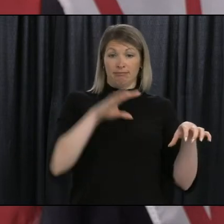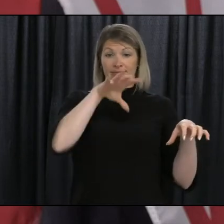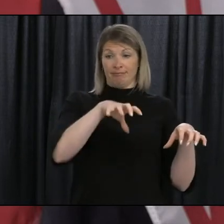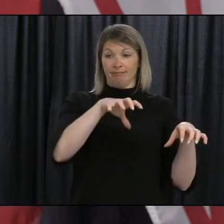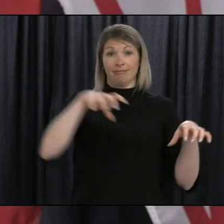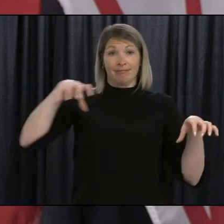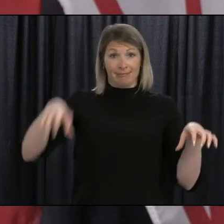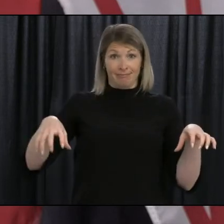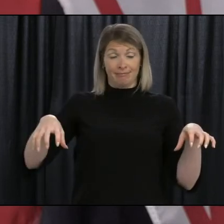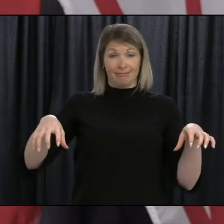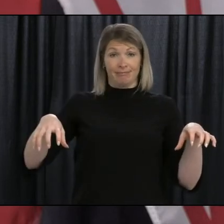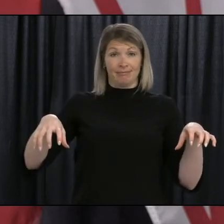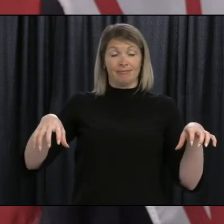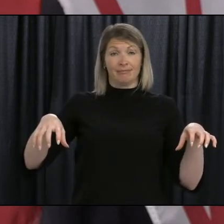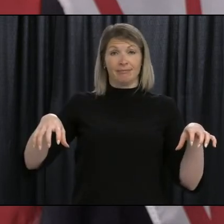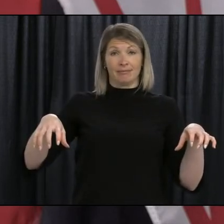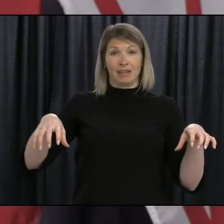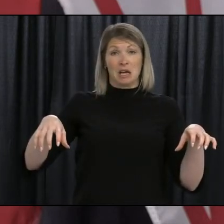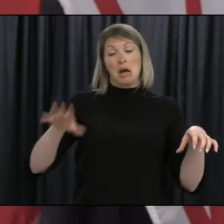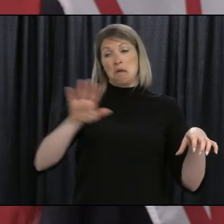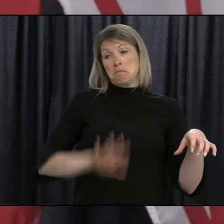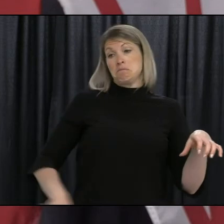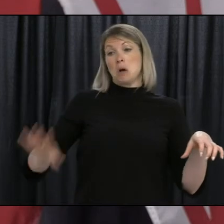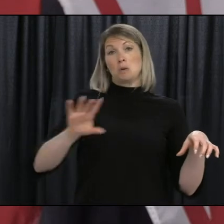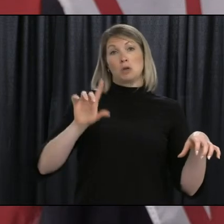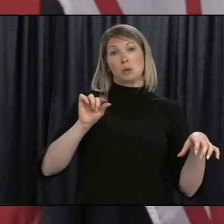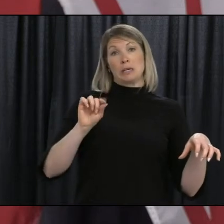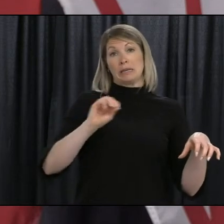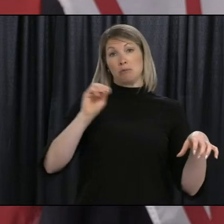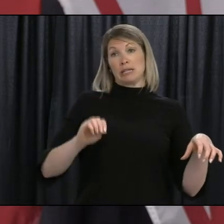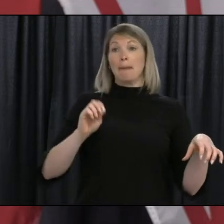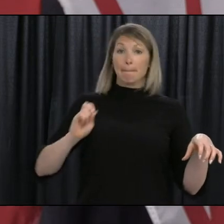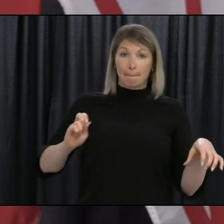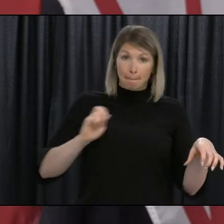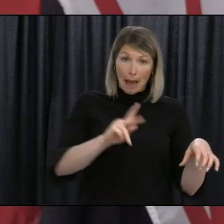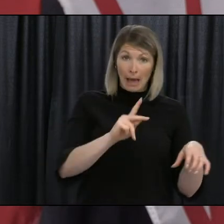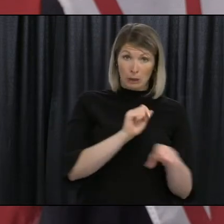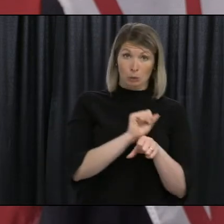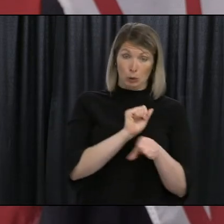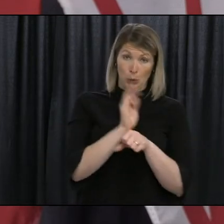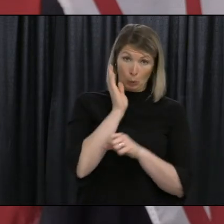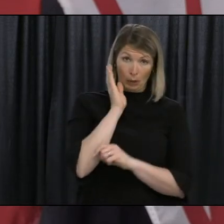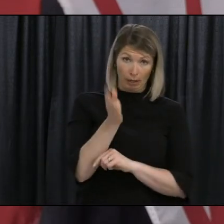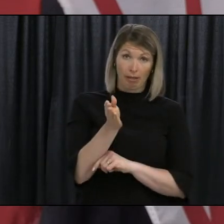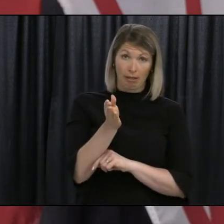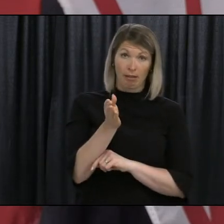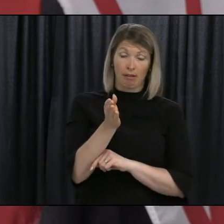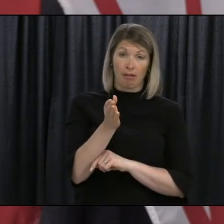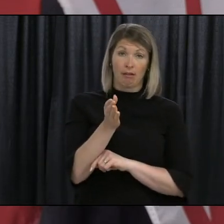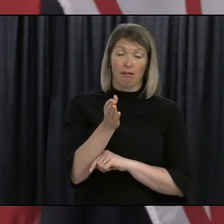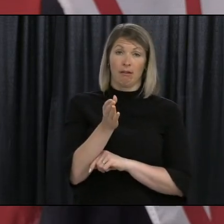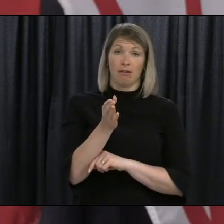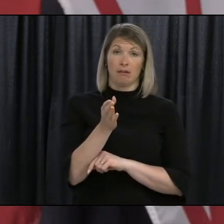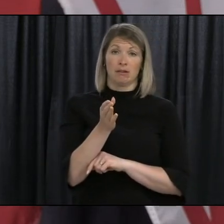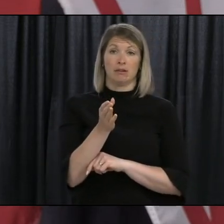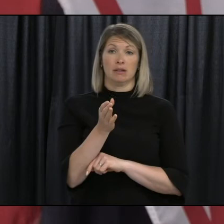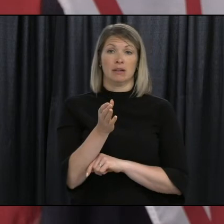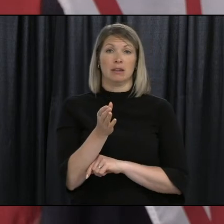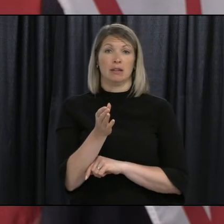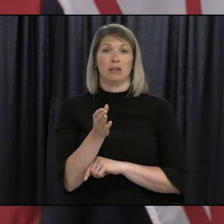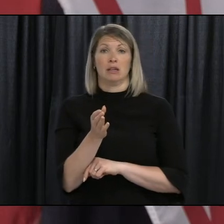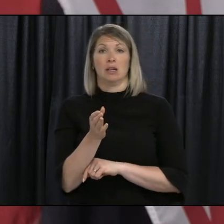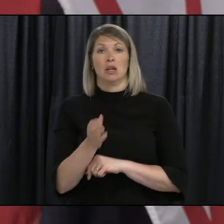roughly 20% are returning once we enter level 3 of living with COVID. The folks who've had the